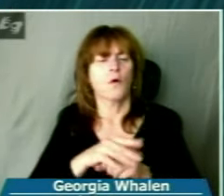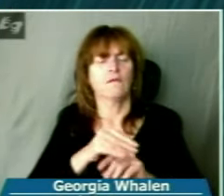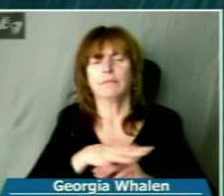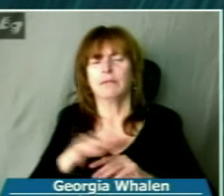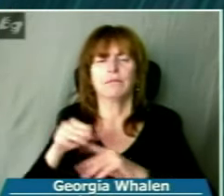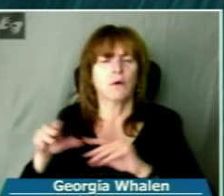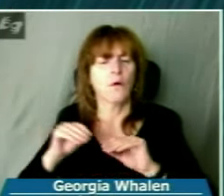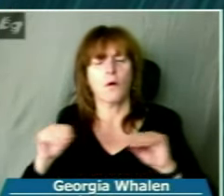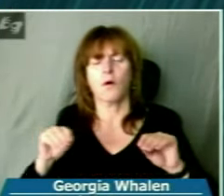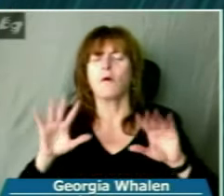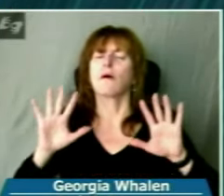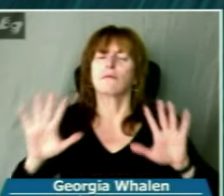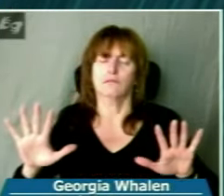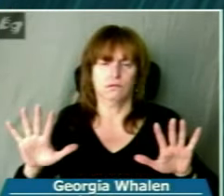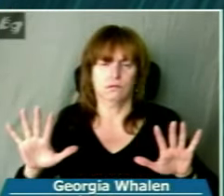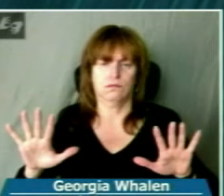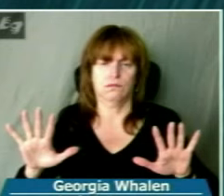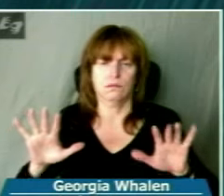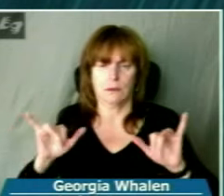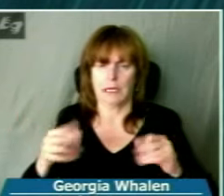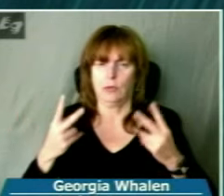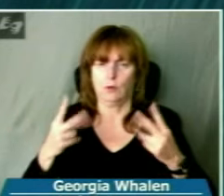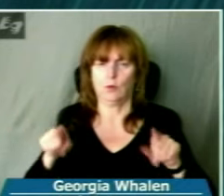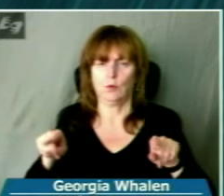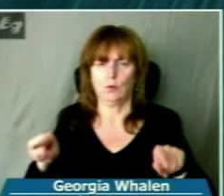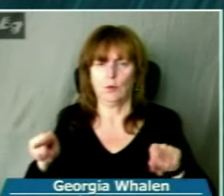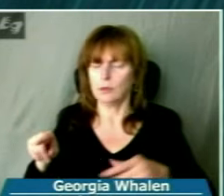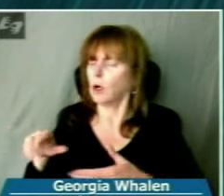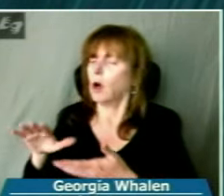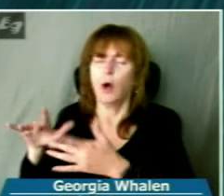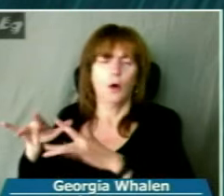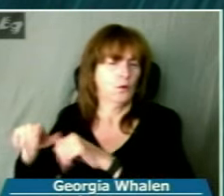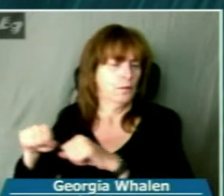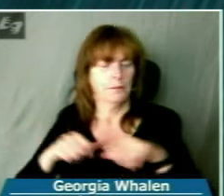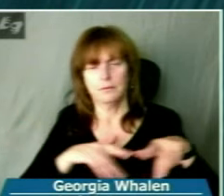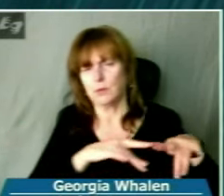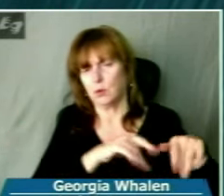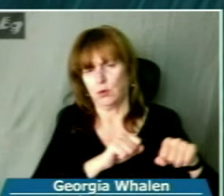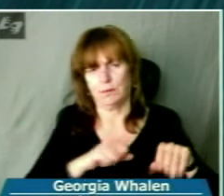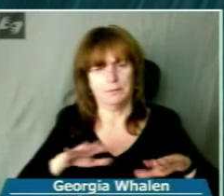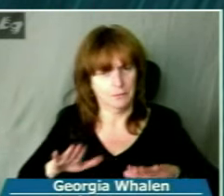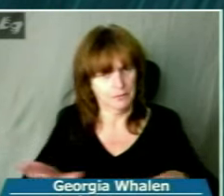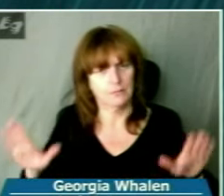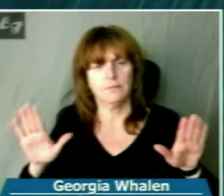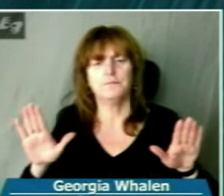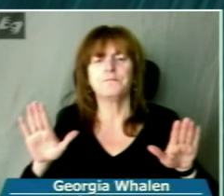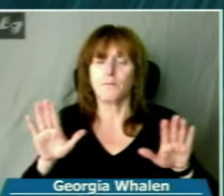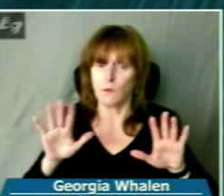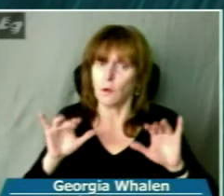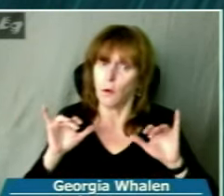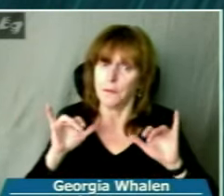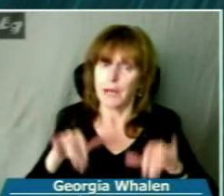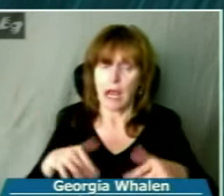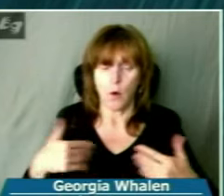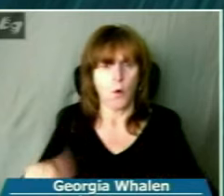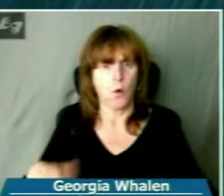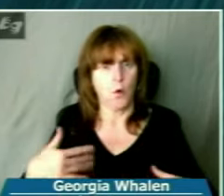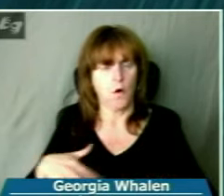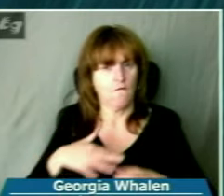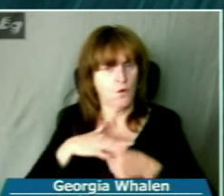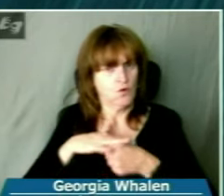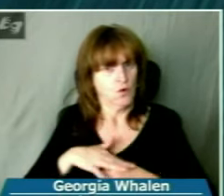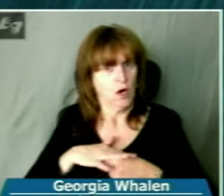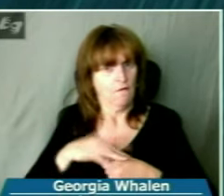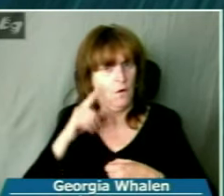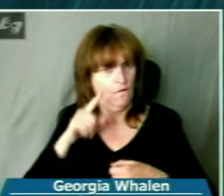understanding that these were false positives. So absolutely a stressful time for the individuals that were affected and the facilities that were affected.